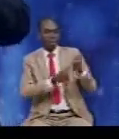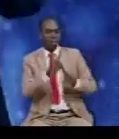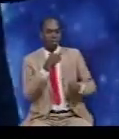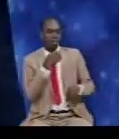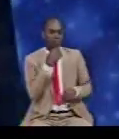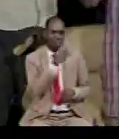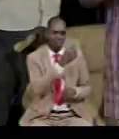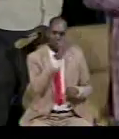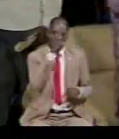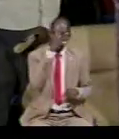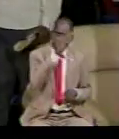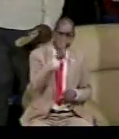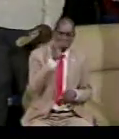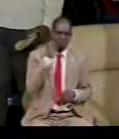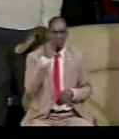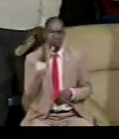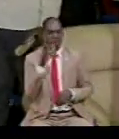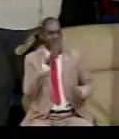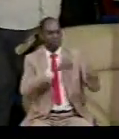tell her,